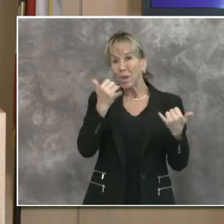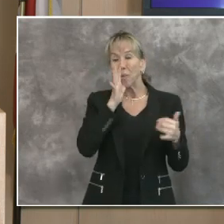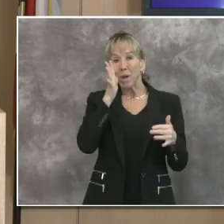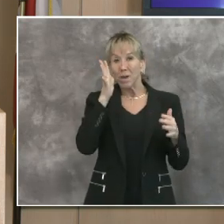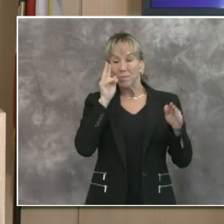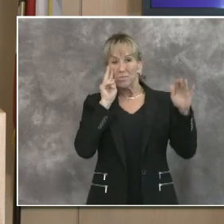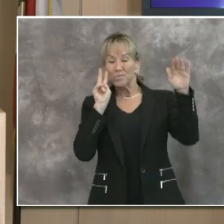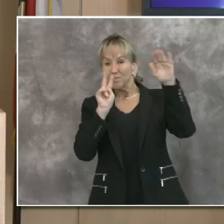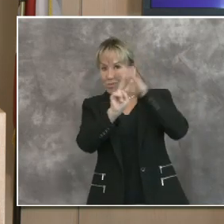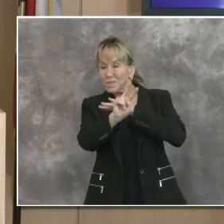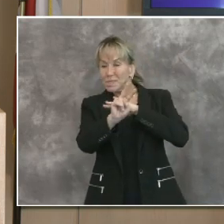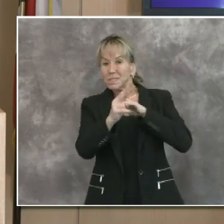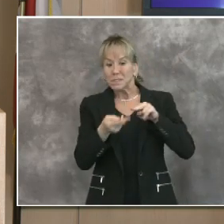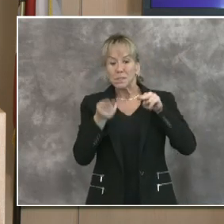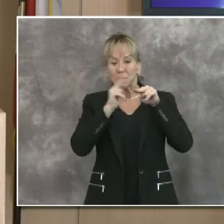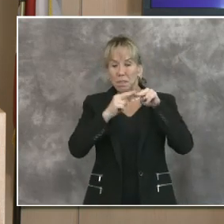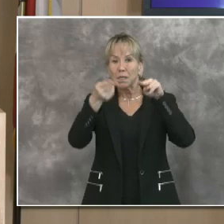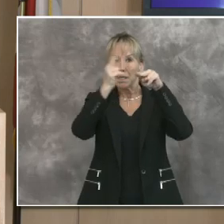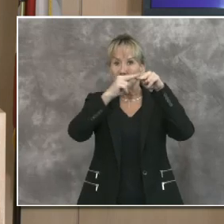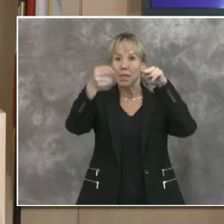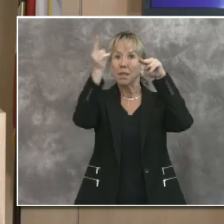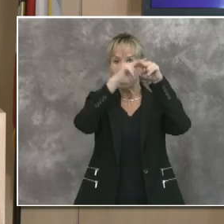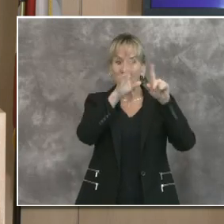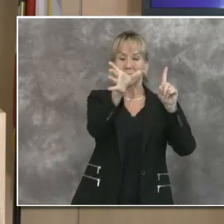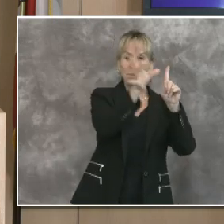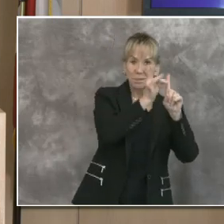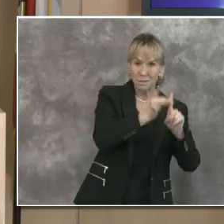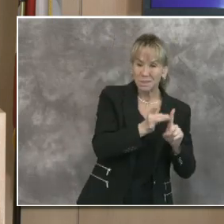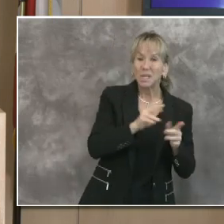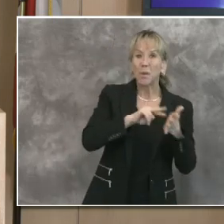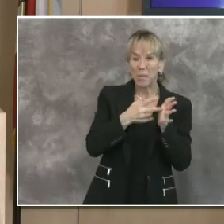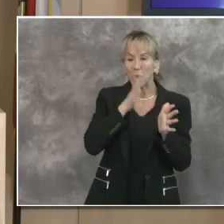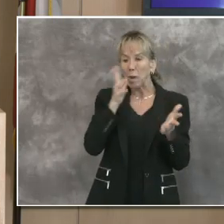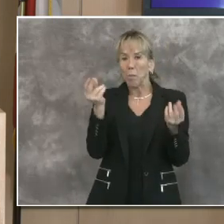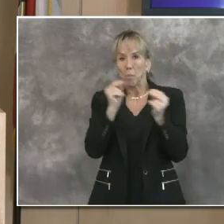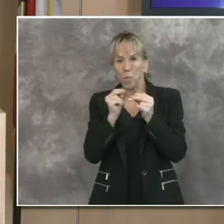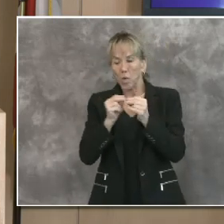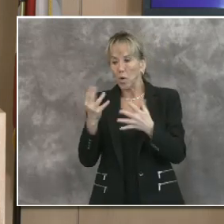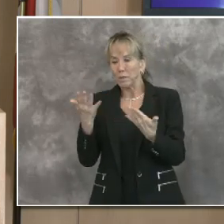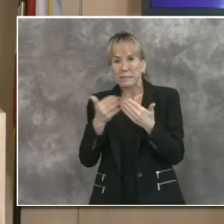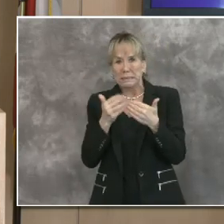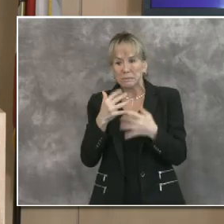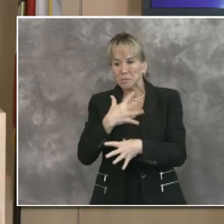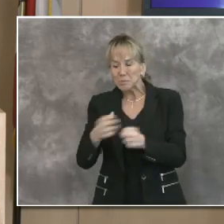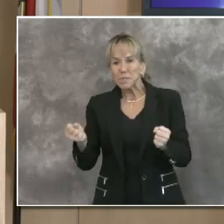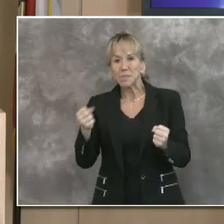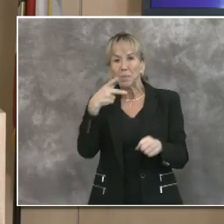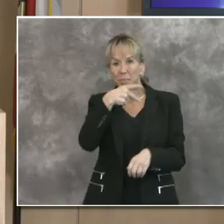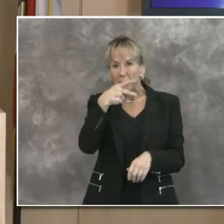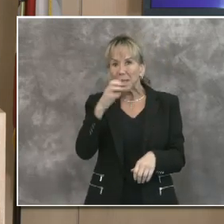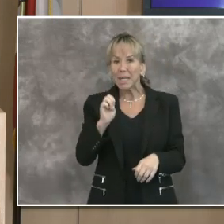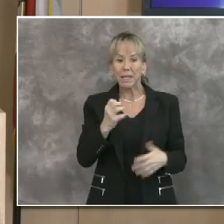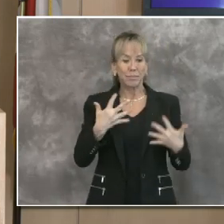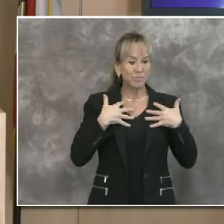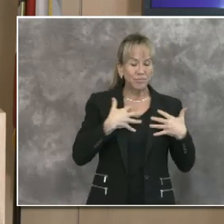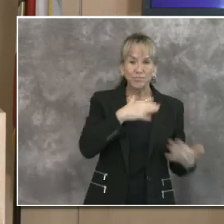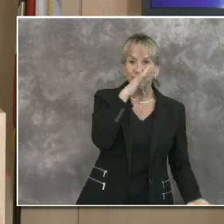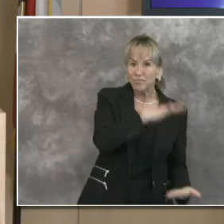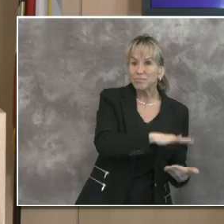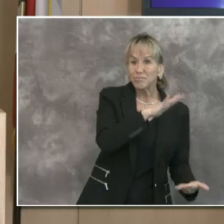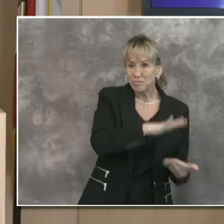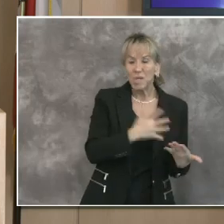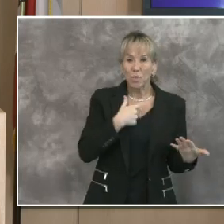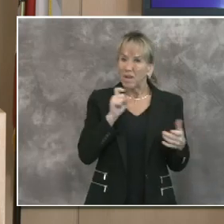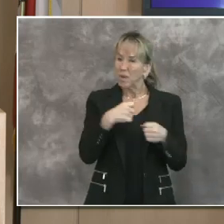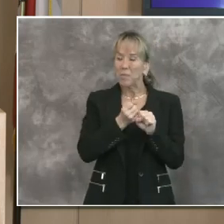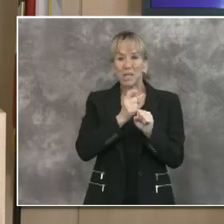rise, increasing access to personal protective equipment and medical supplies such as ventilators is critical to stabilizing the